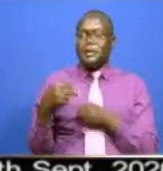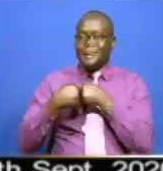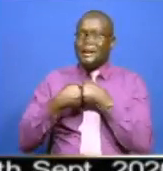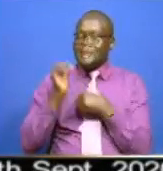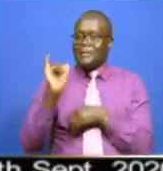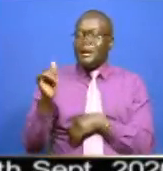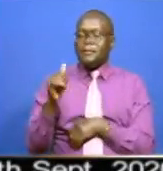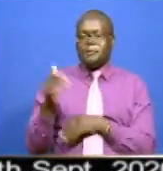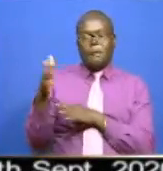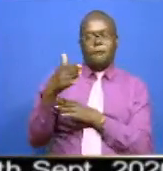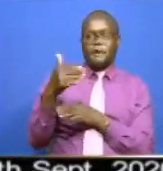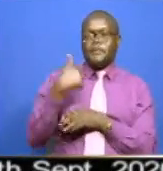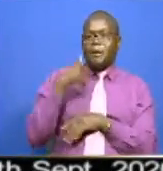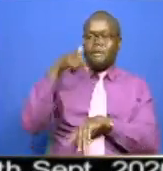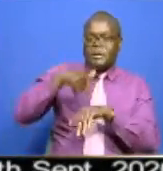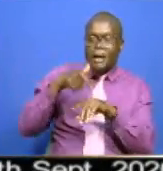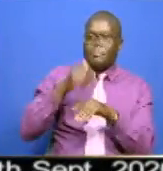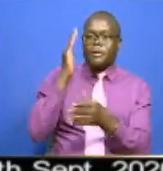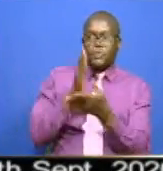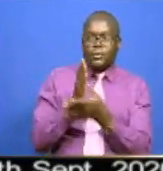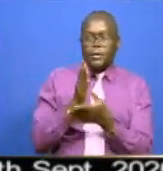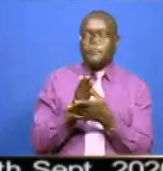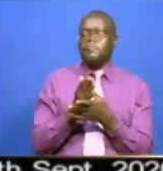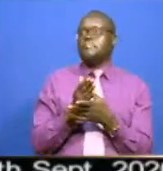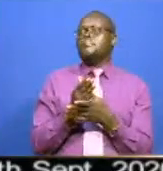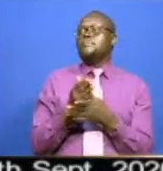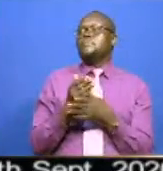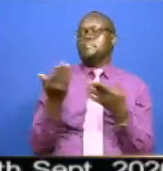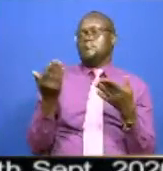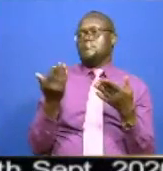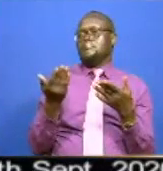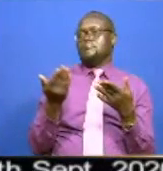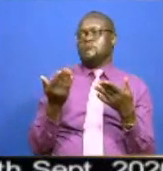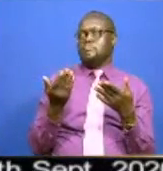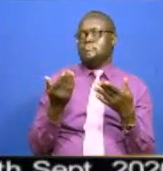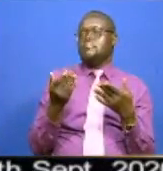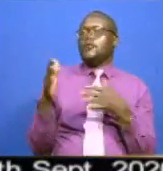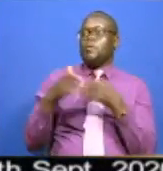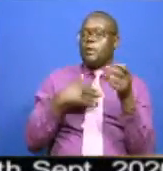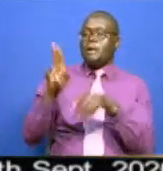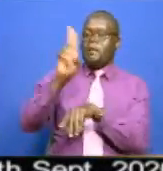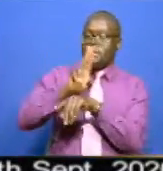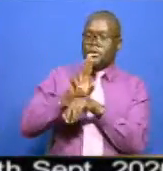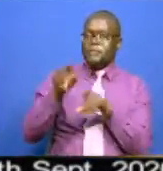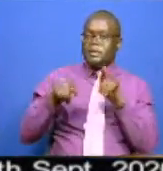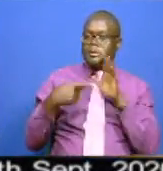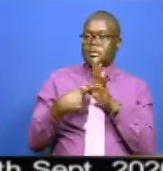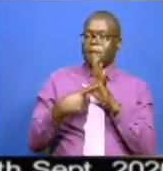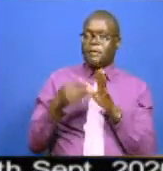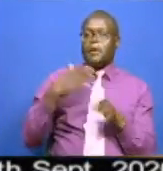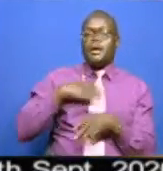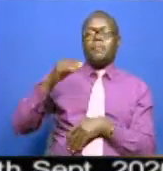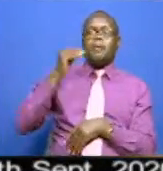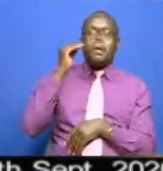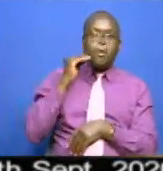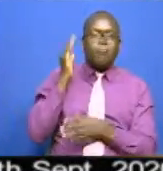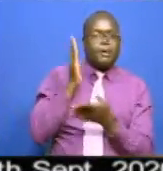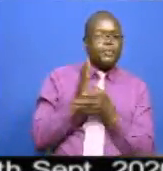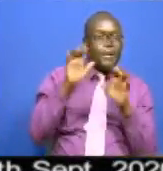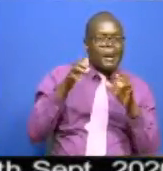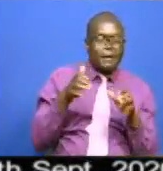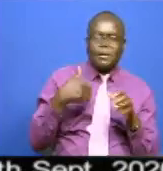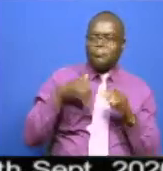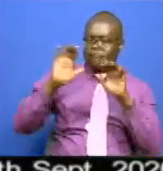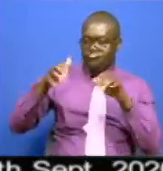that fisheries have when we actually, the mainstay, for instance, in constituencies like mine is fisheries, not agriculture. You have